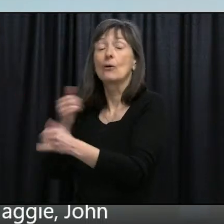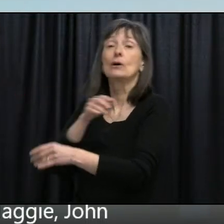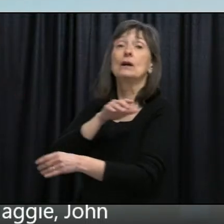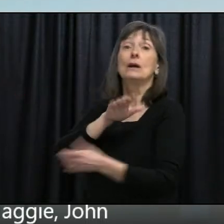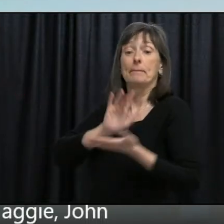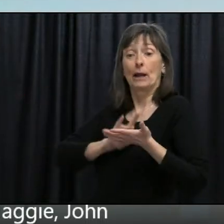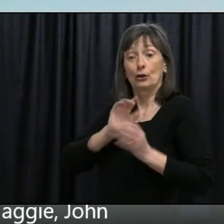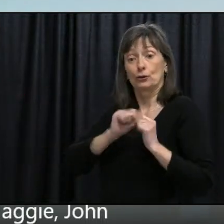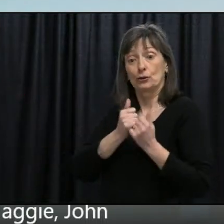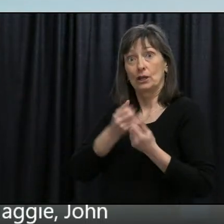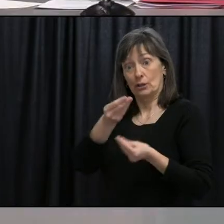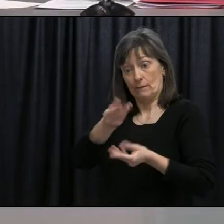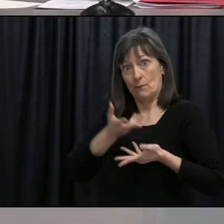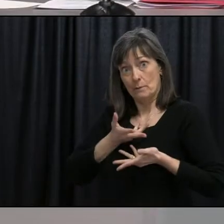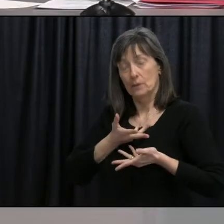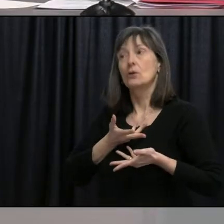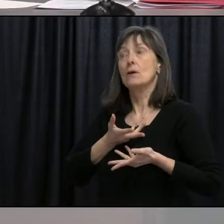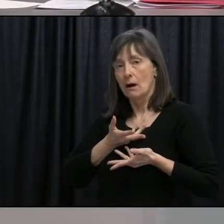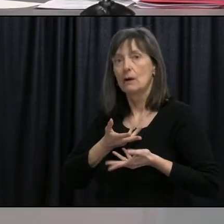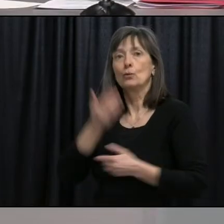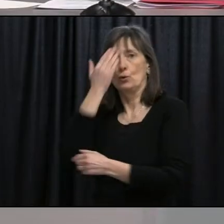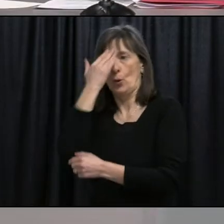NLMA.